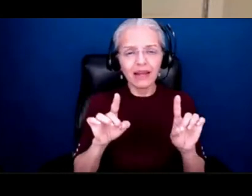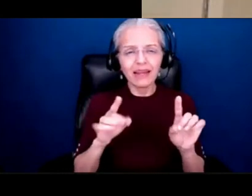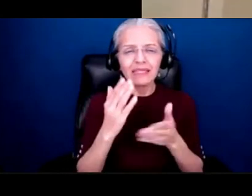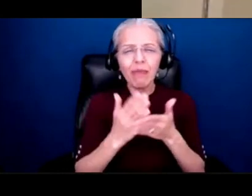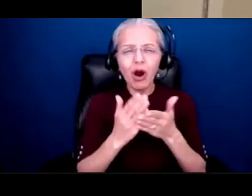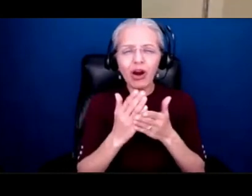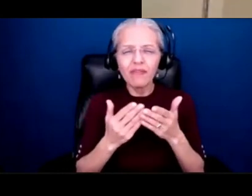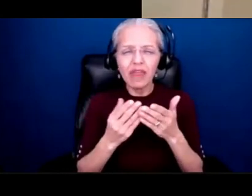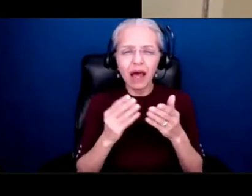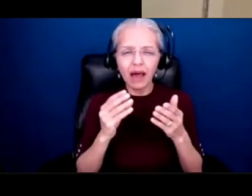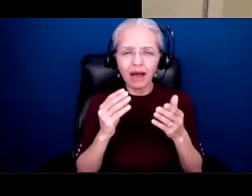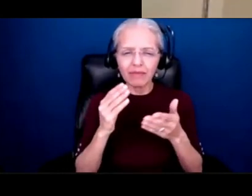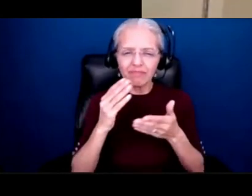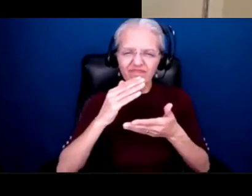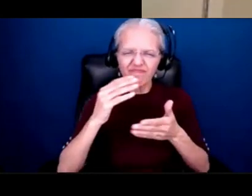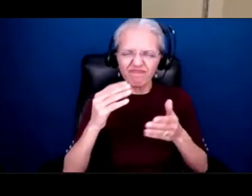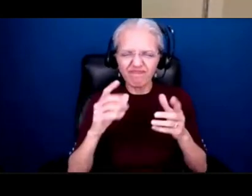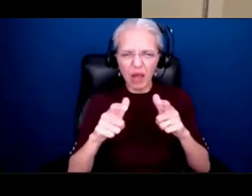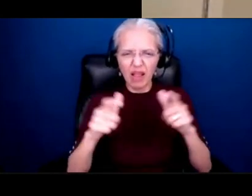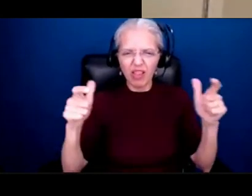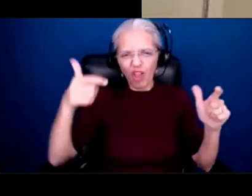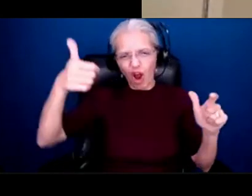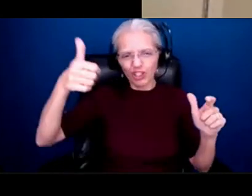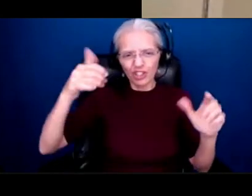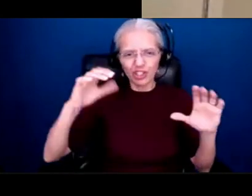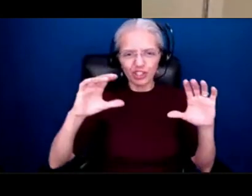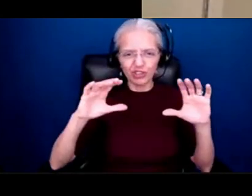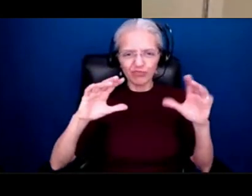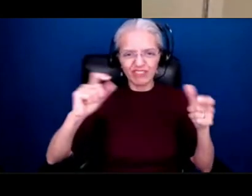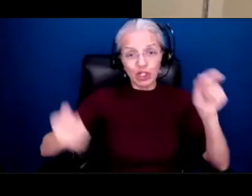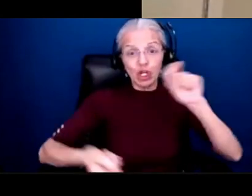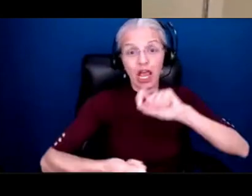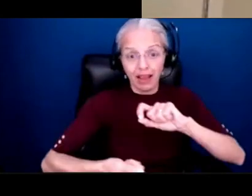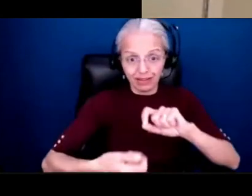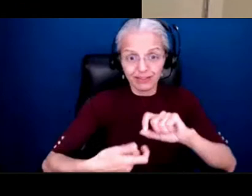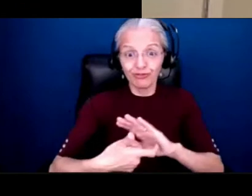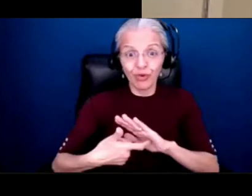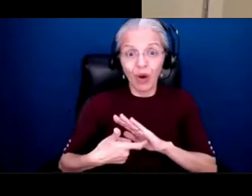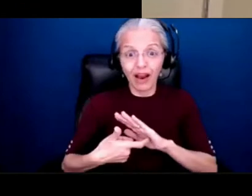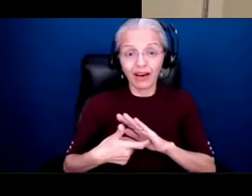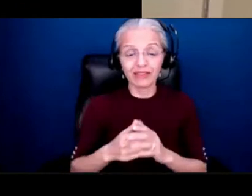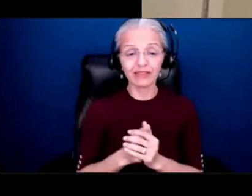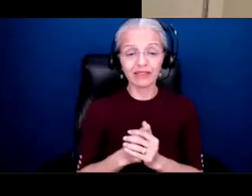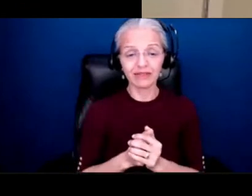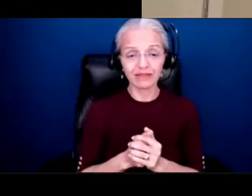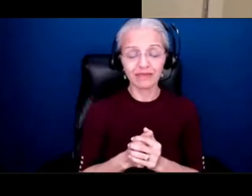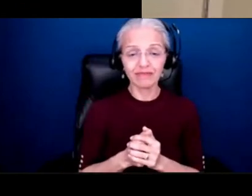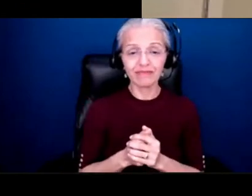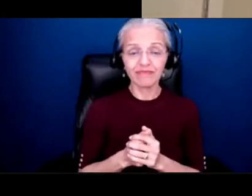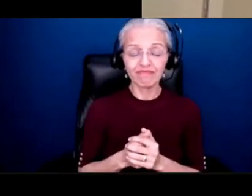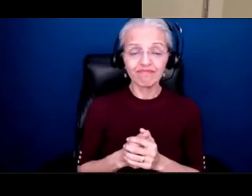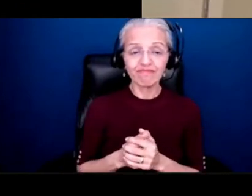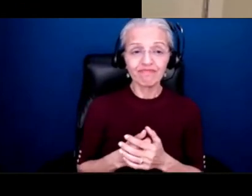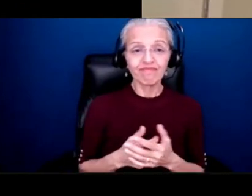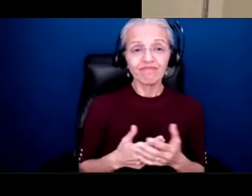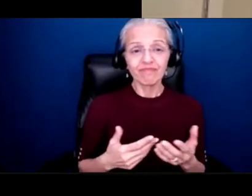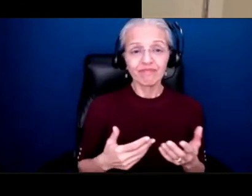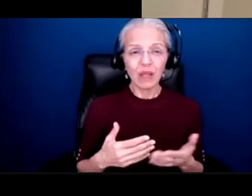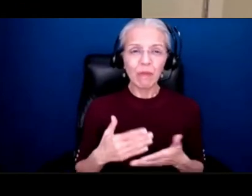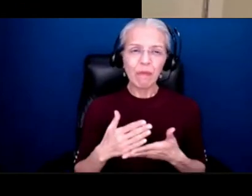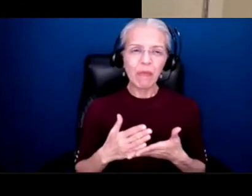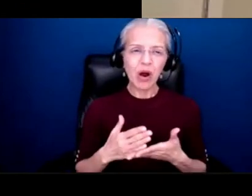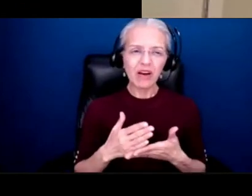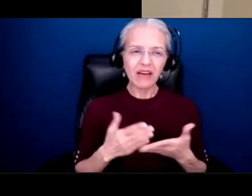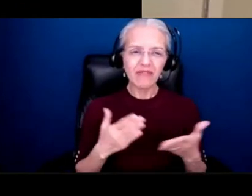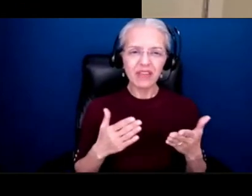of the larger, hopefully, change to widen the lens, to